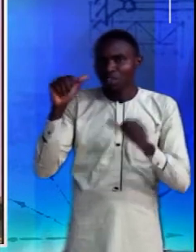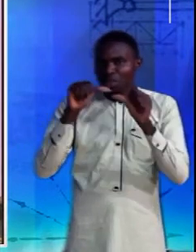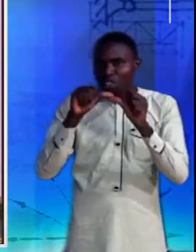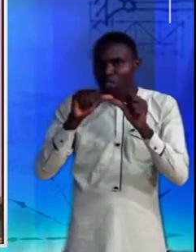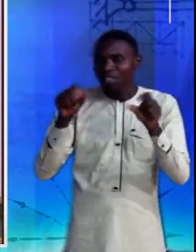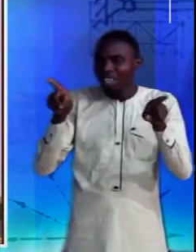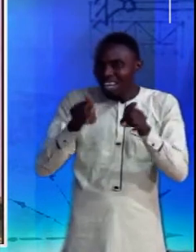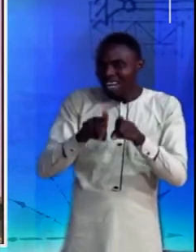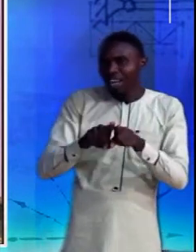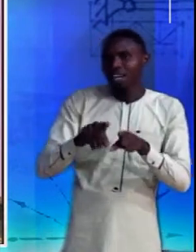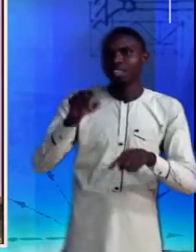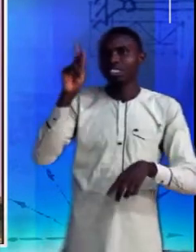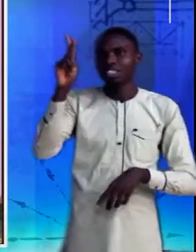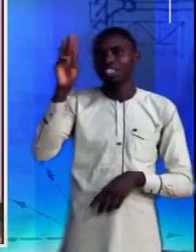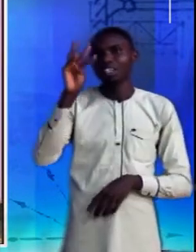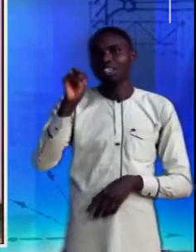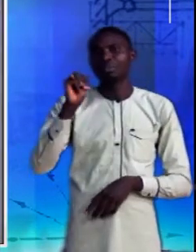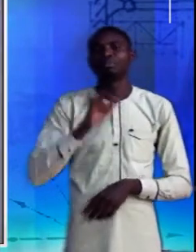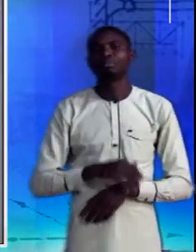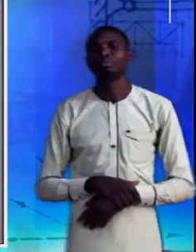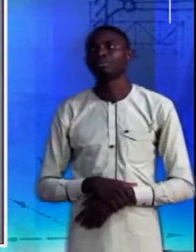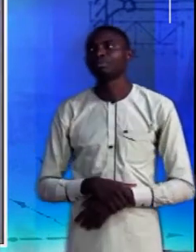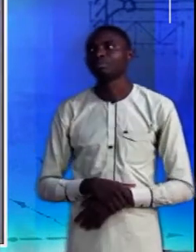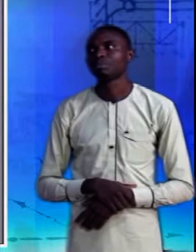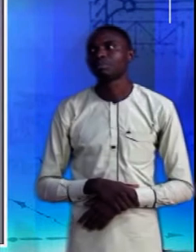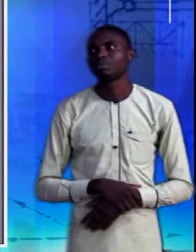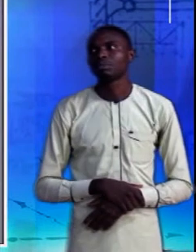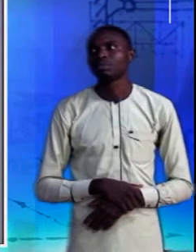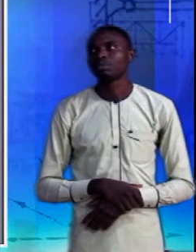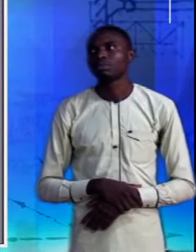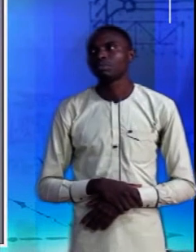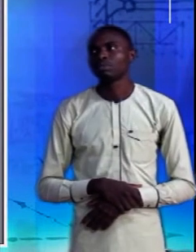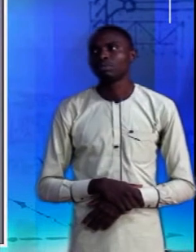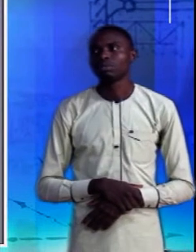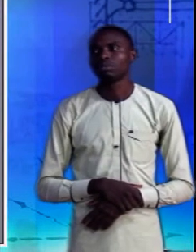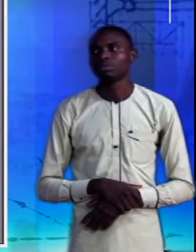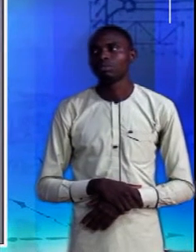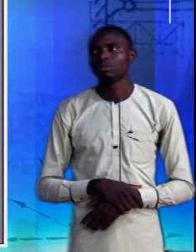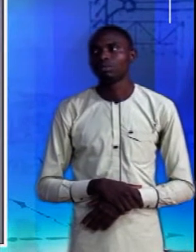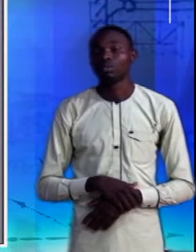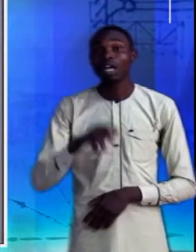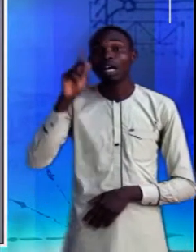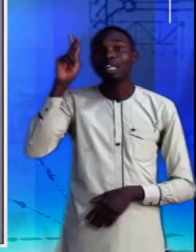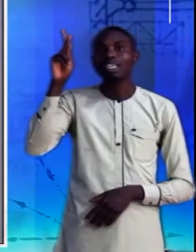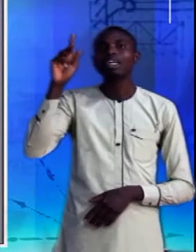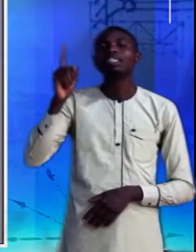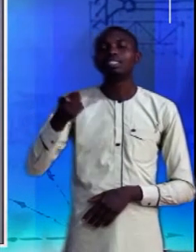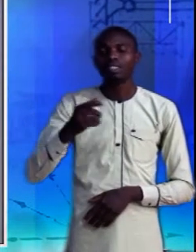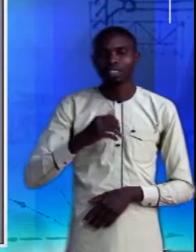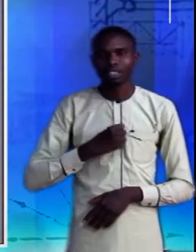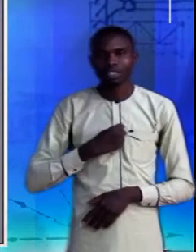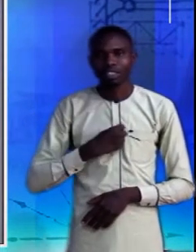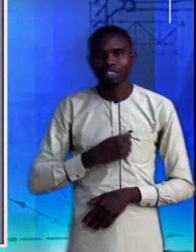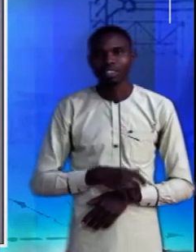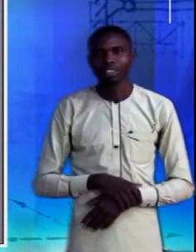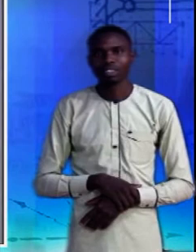Students at home, I hope you all know what we mean by a time. Time is a quantity that is used